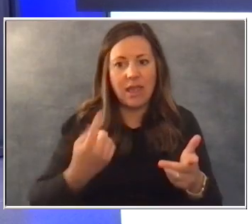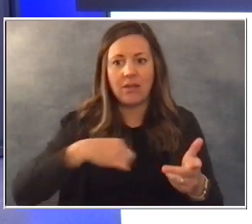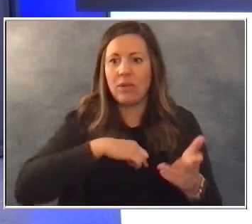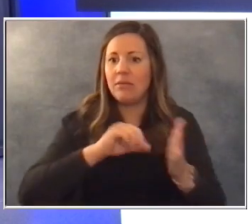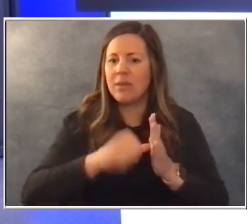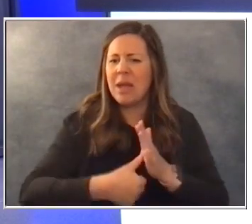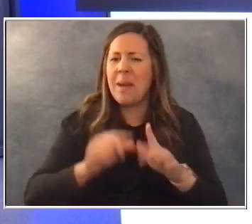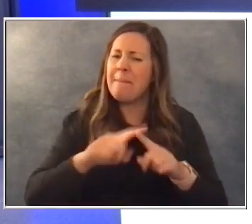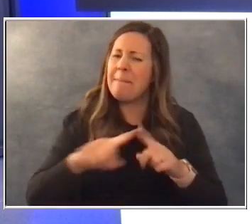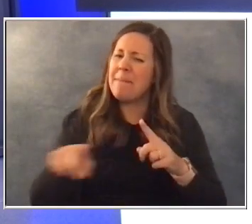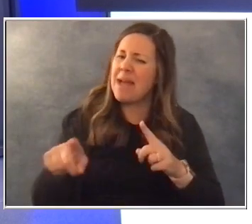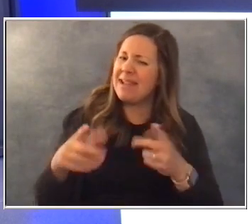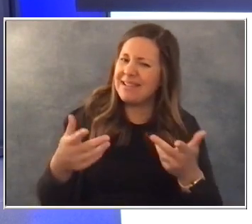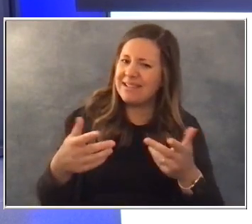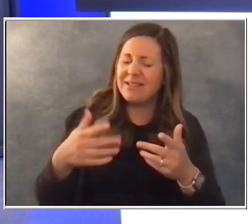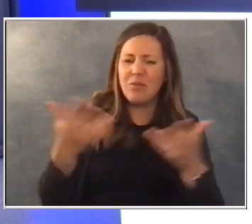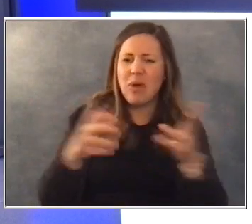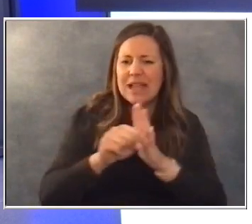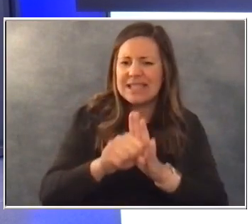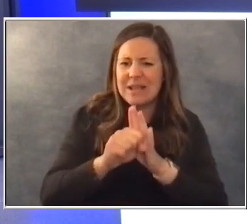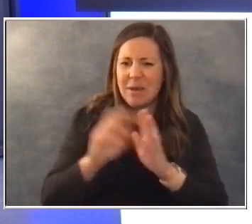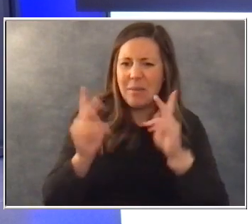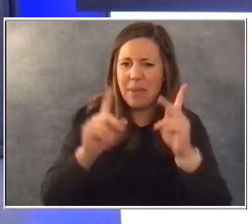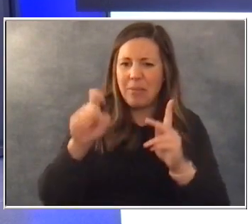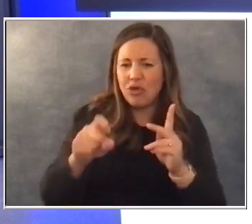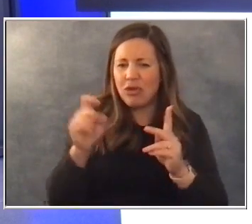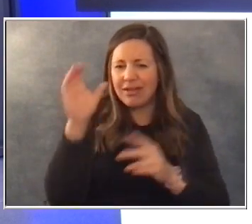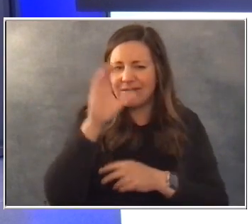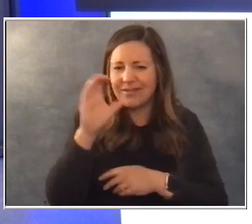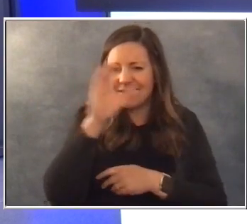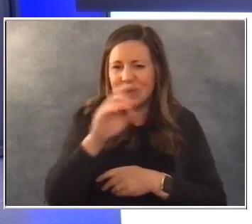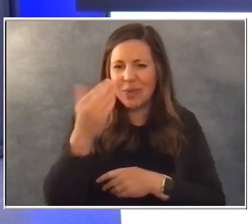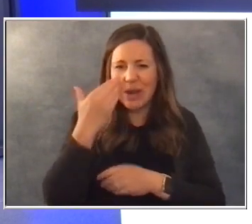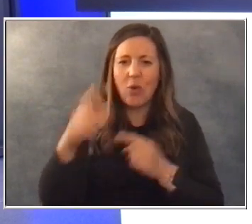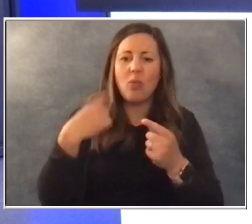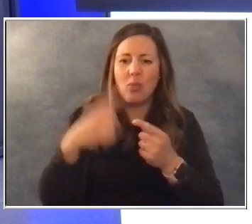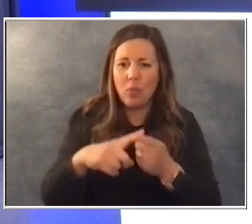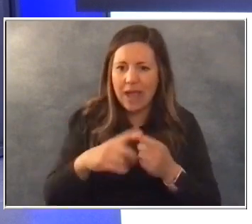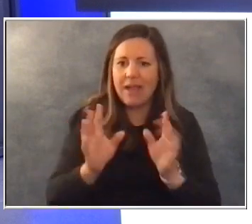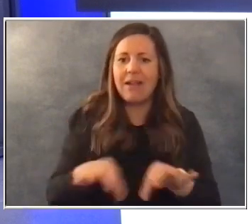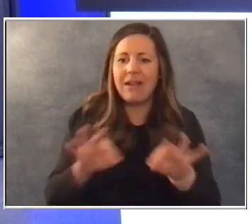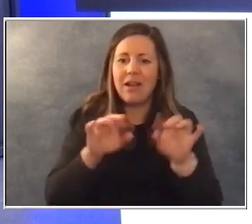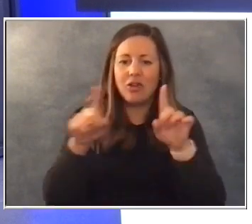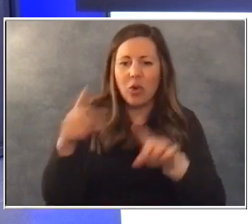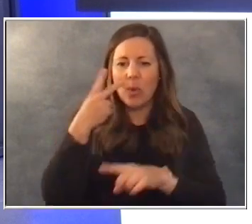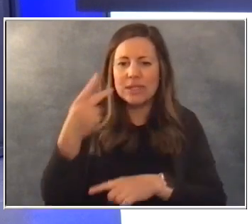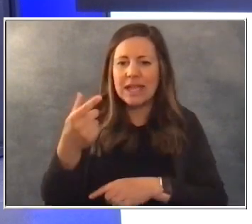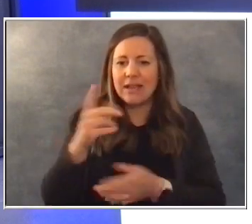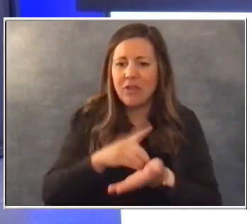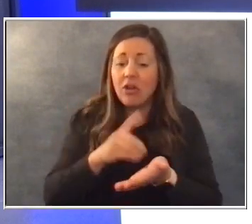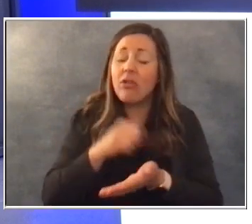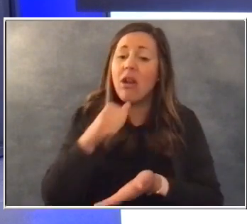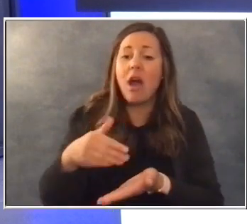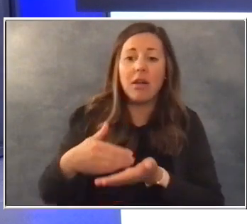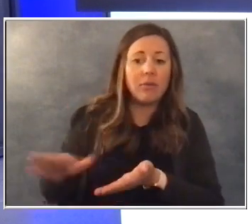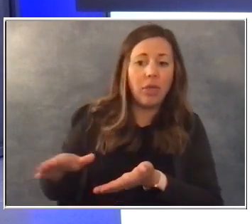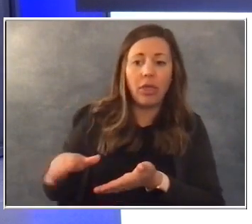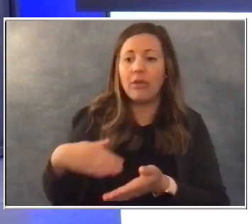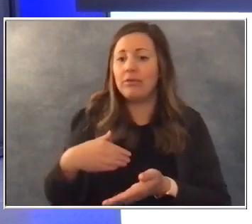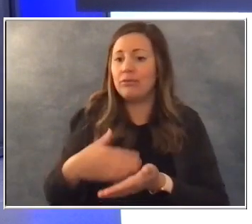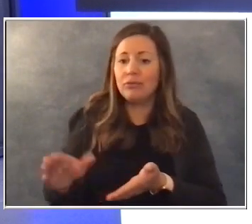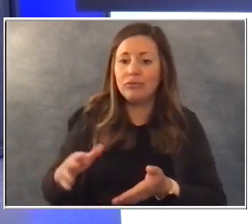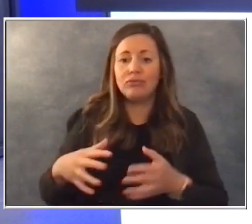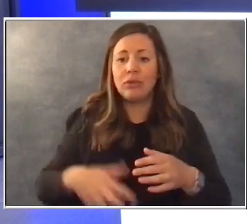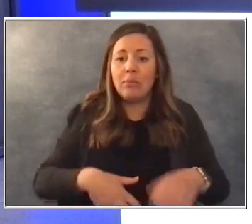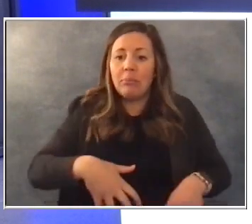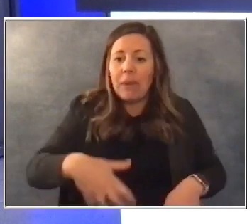what symptoms people should be looking for so they know when to go see a doctor and to not push it aside, not blame it on the new baby or the pregnancy body or just